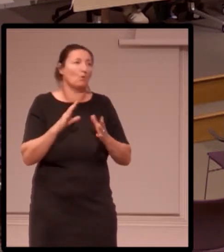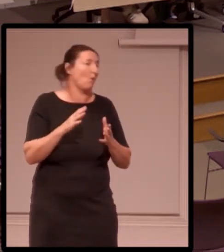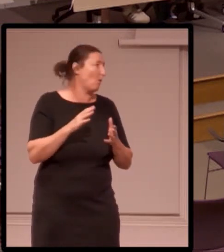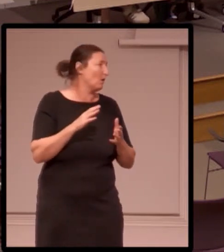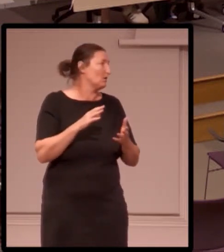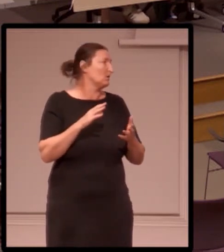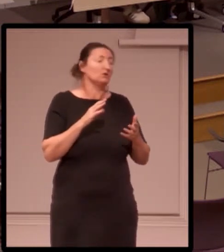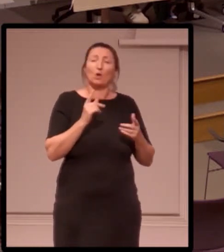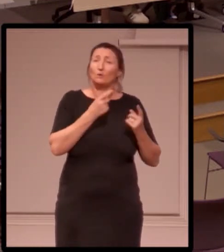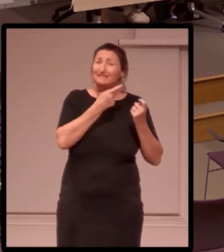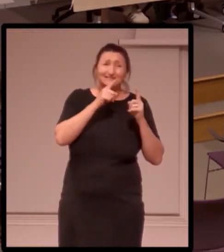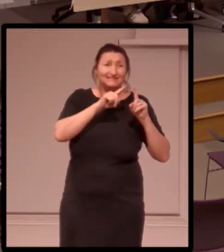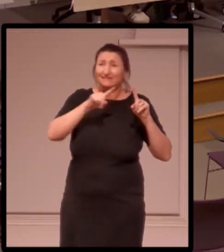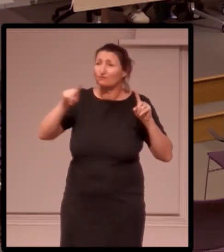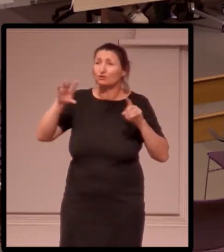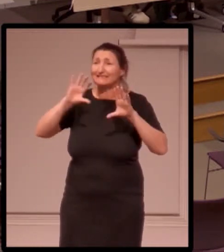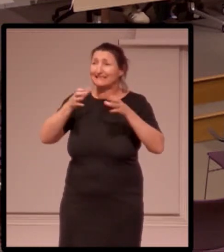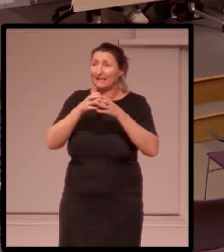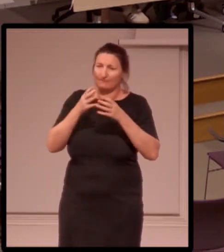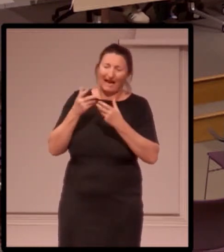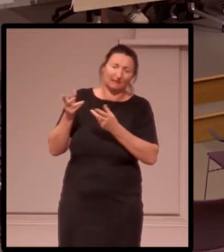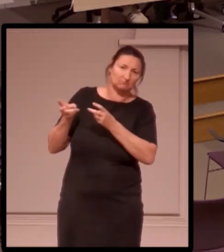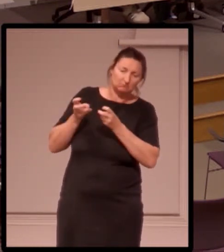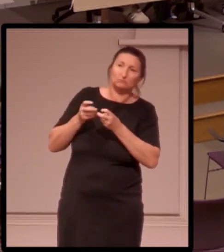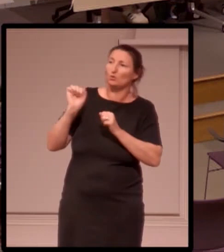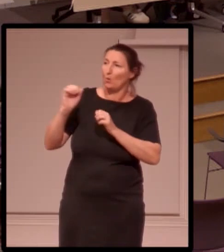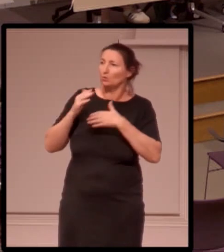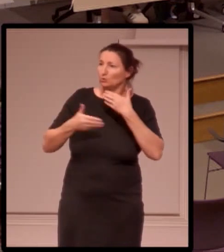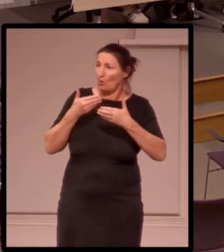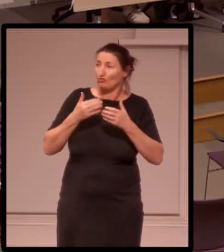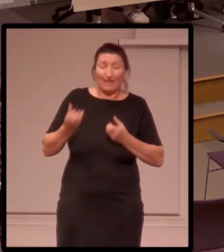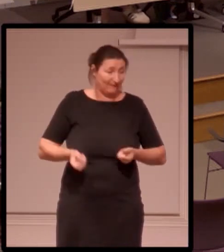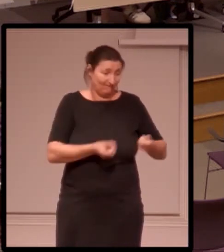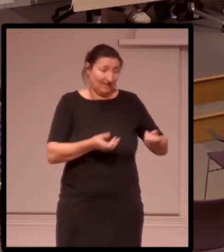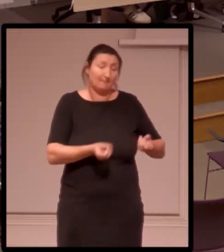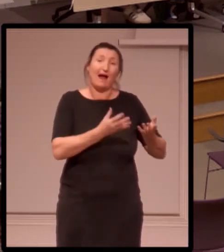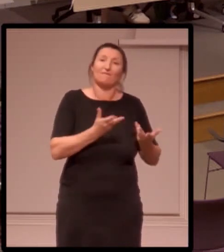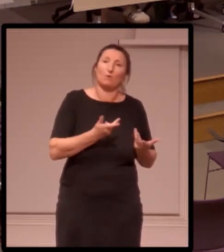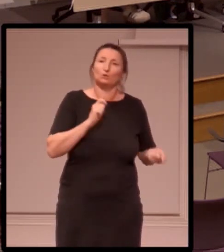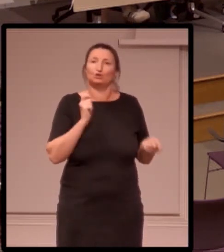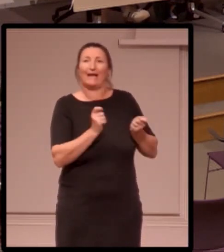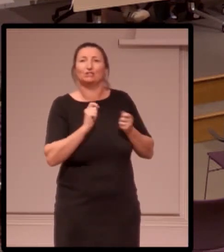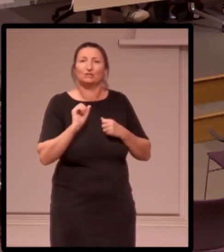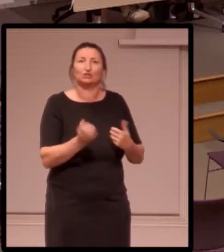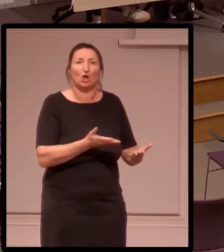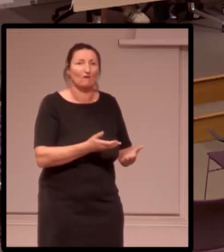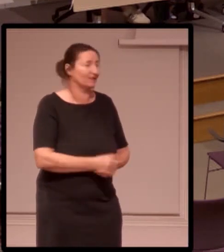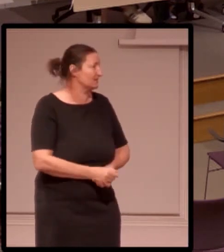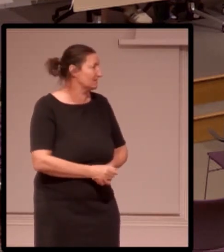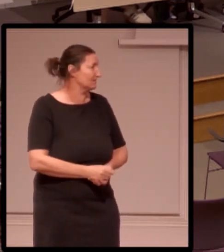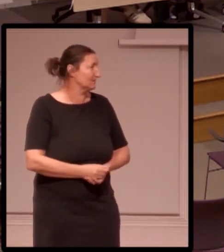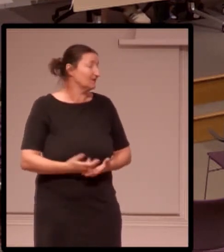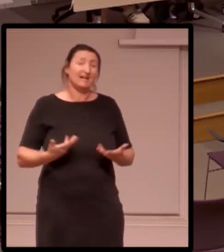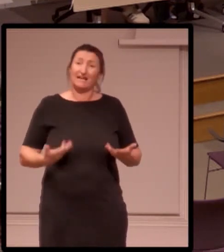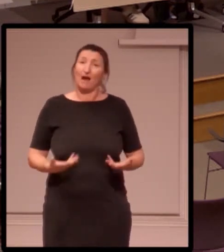or, find people that can hear your story and translate that back into service development. Okay, I'm going to draw our panel to